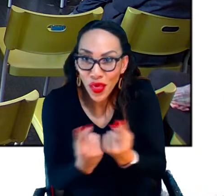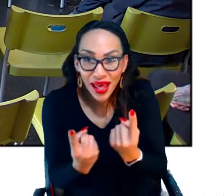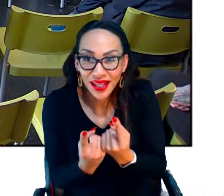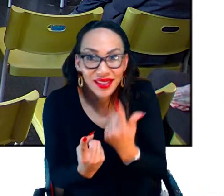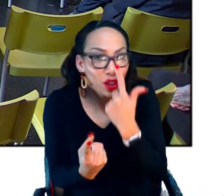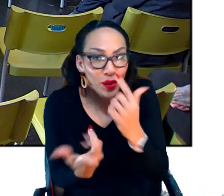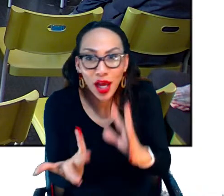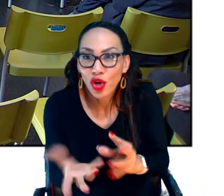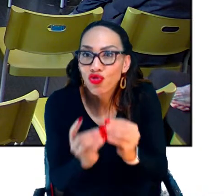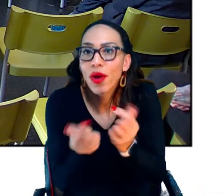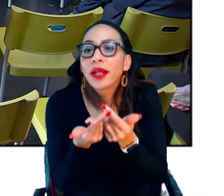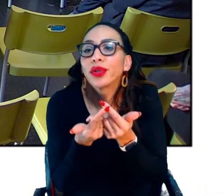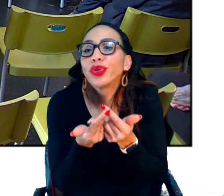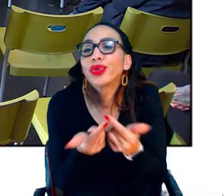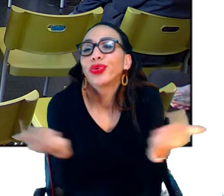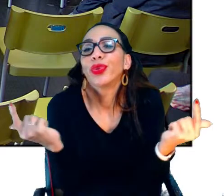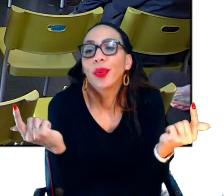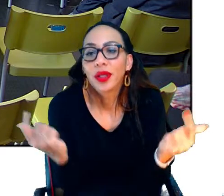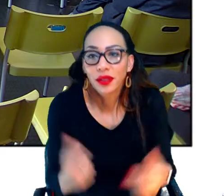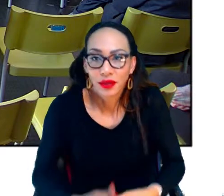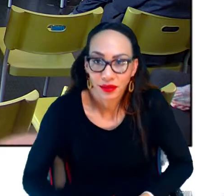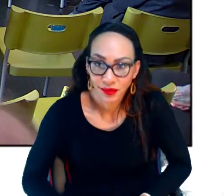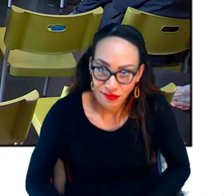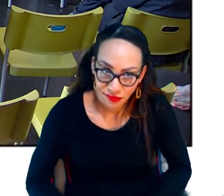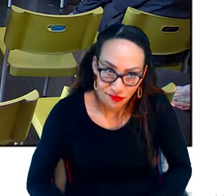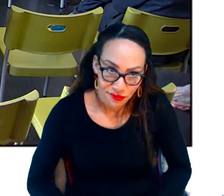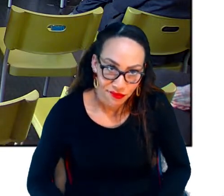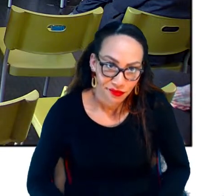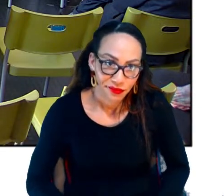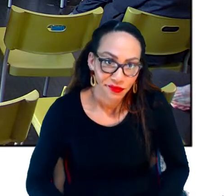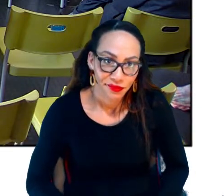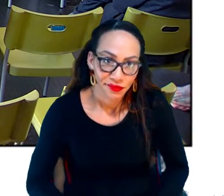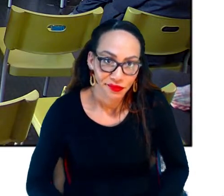it. So I kind of enjoy that.